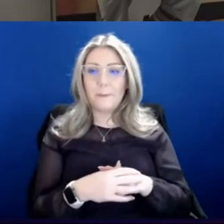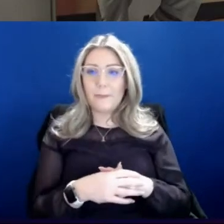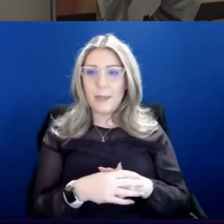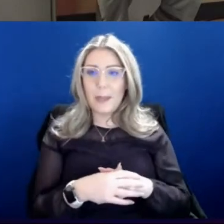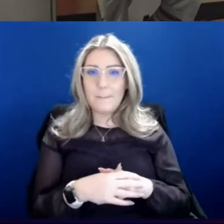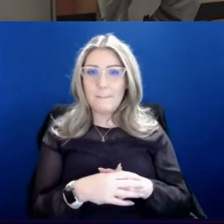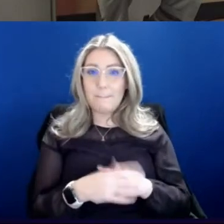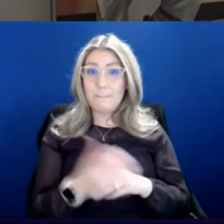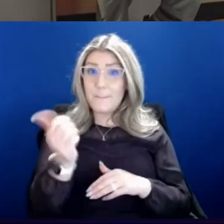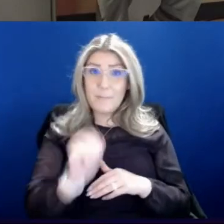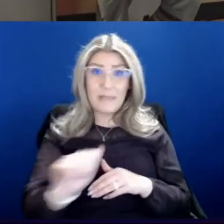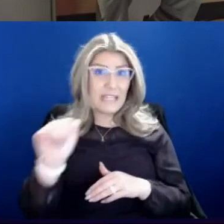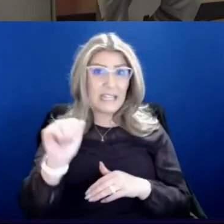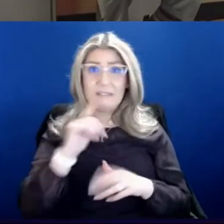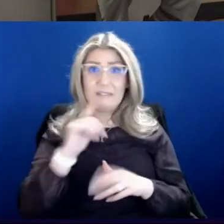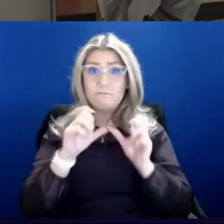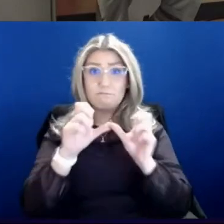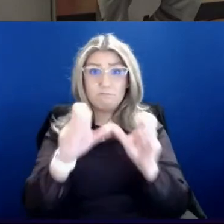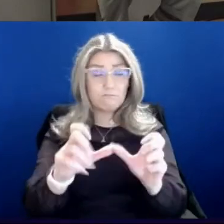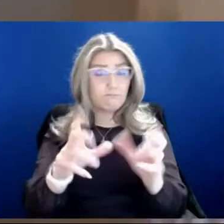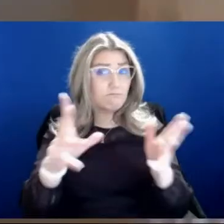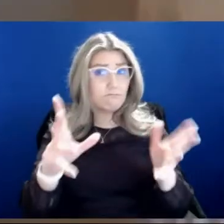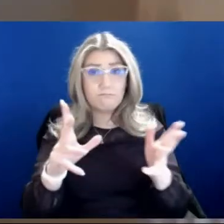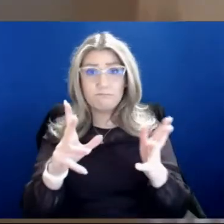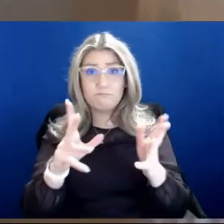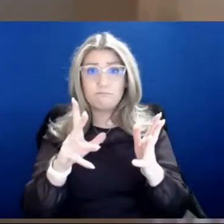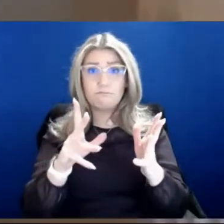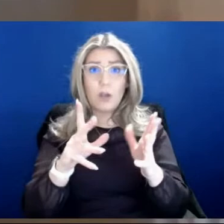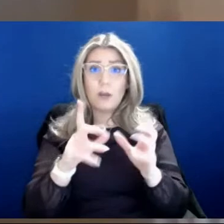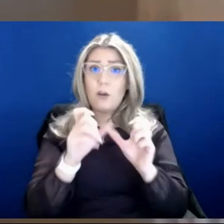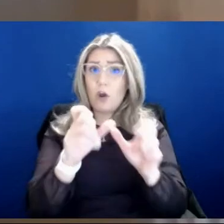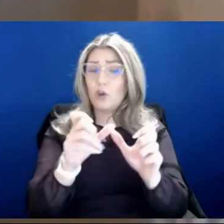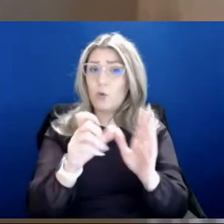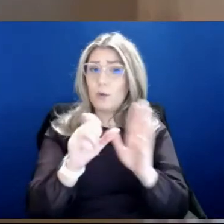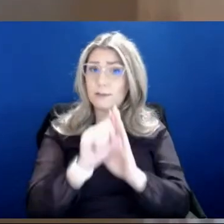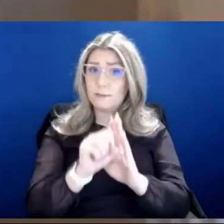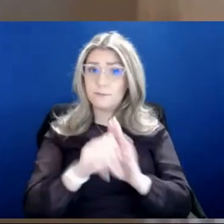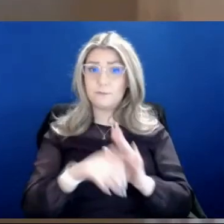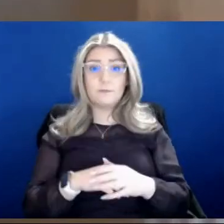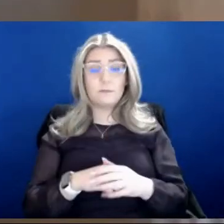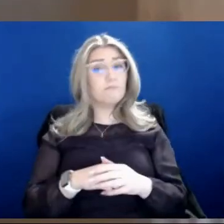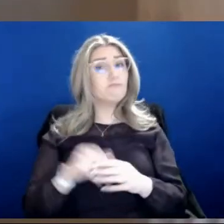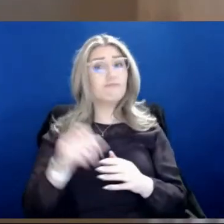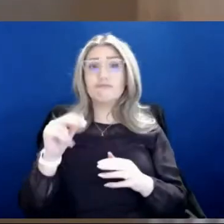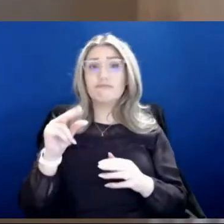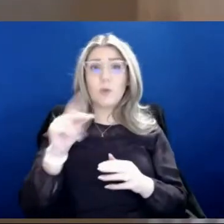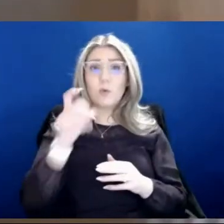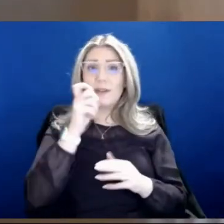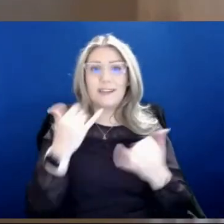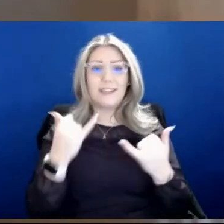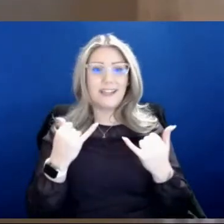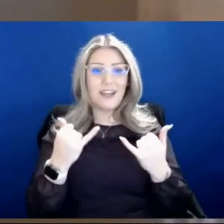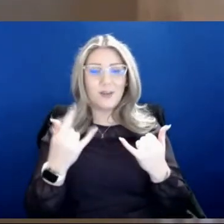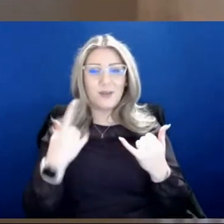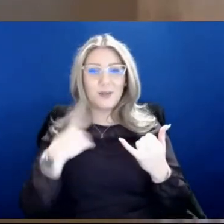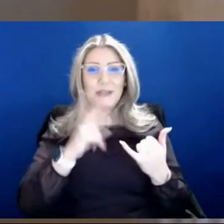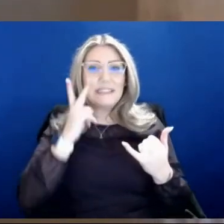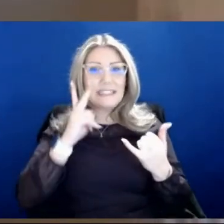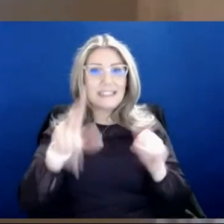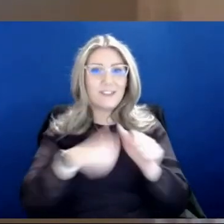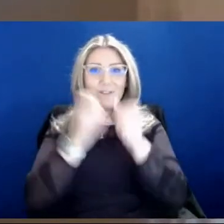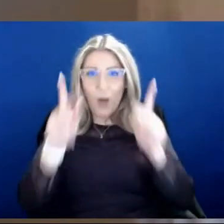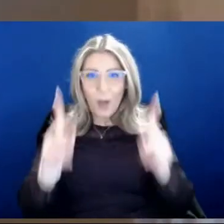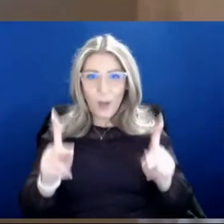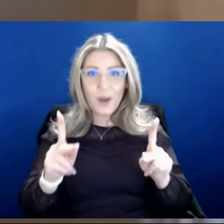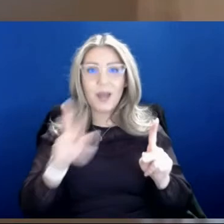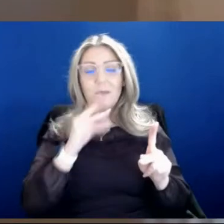any long-term ongoing symptoms? No, I don't at this point. I mean, we still follow up and